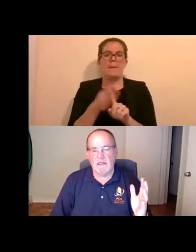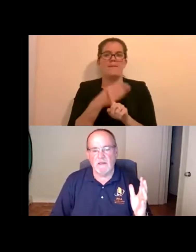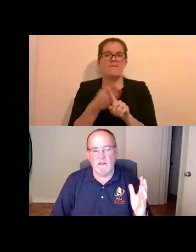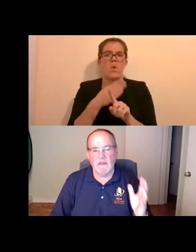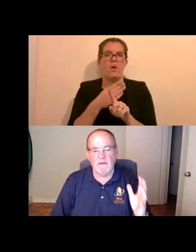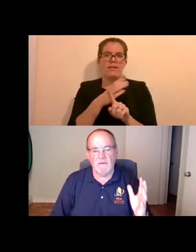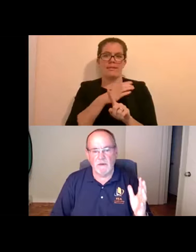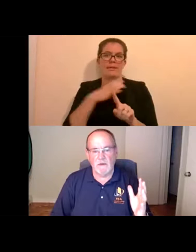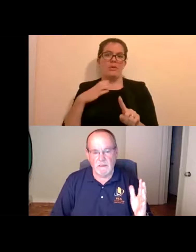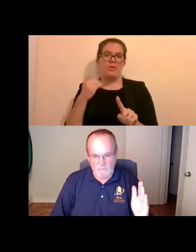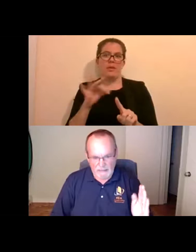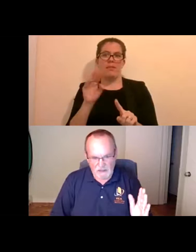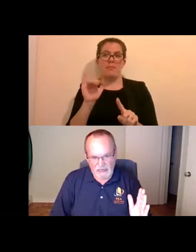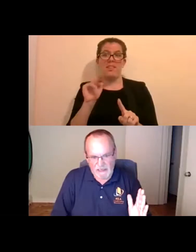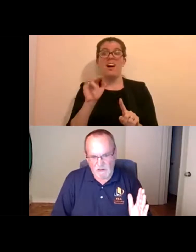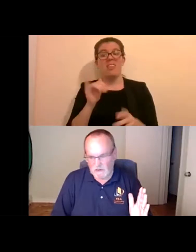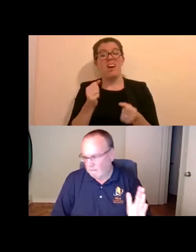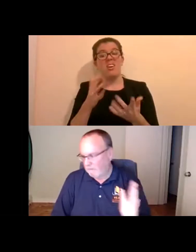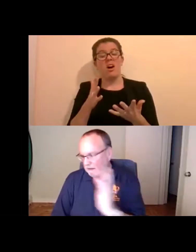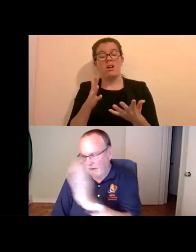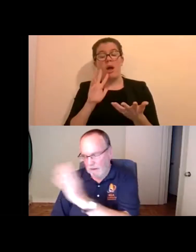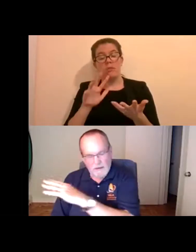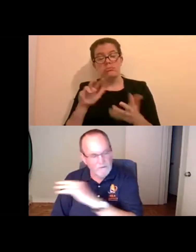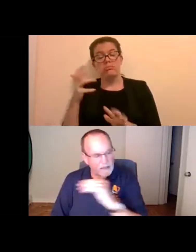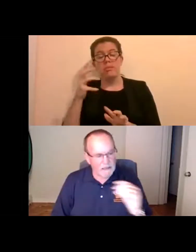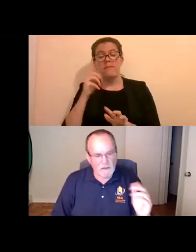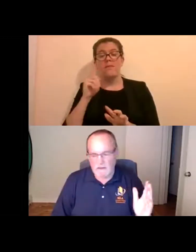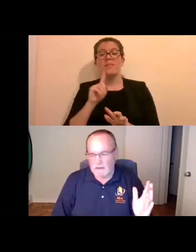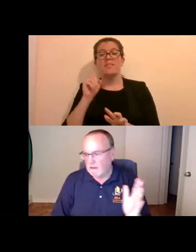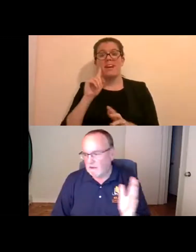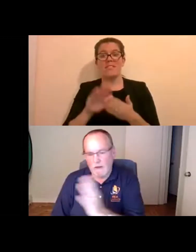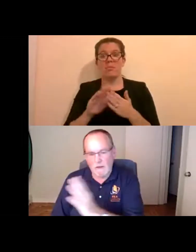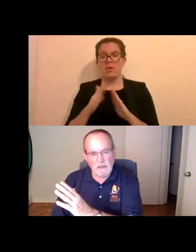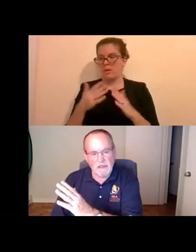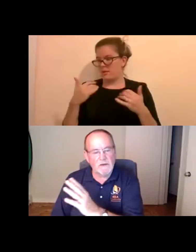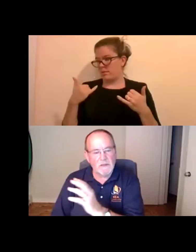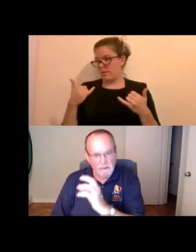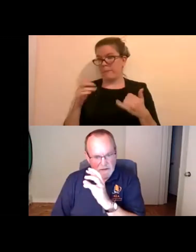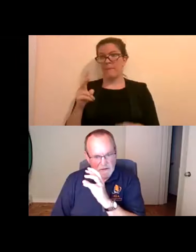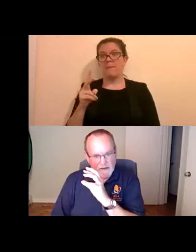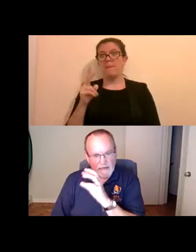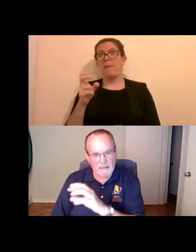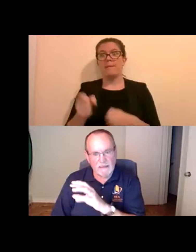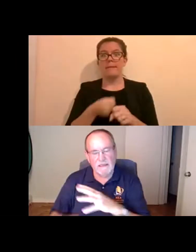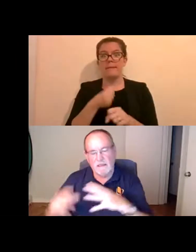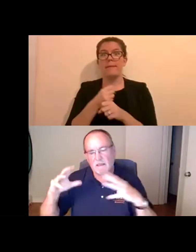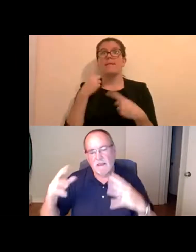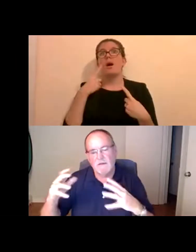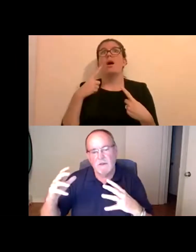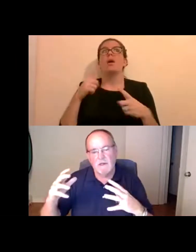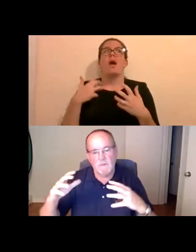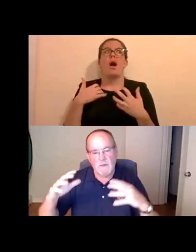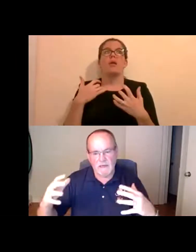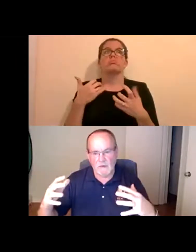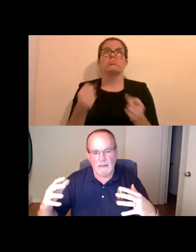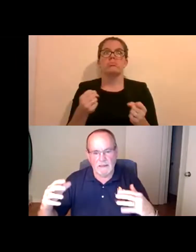that did to the deaf community. And it's taken us, whatever that is, 200 years to finally get the deaf